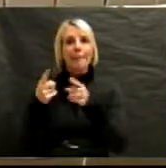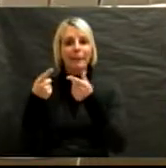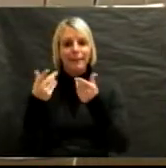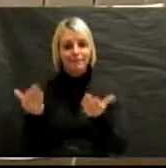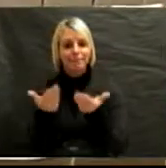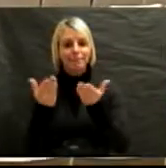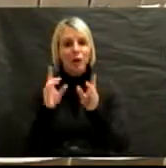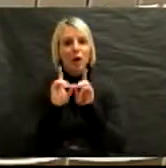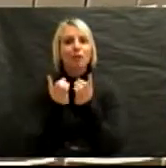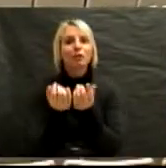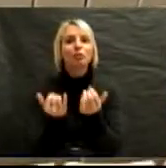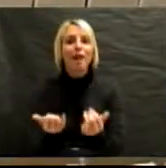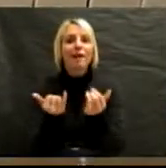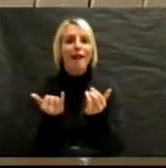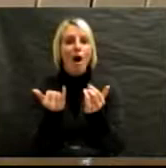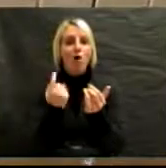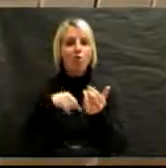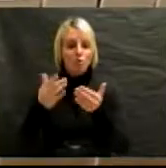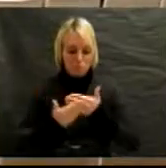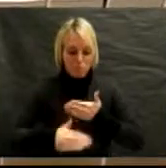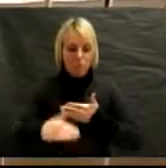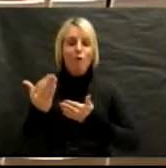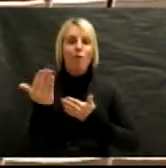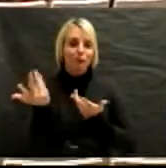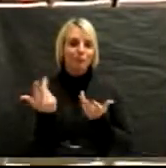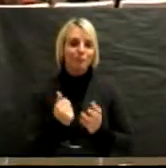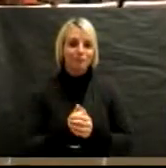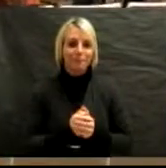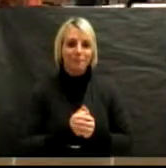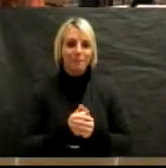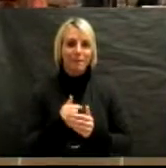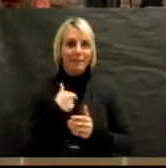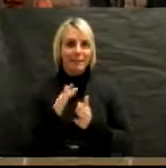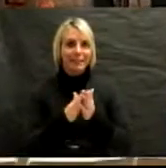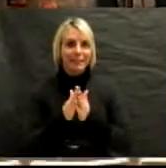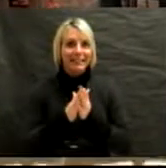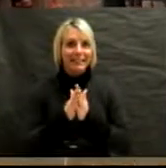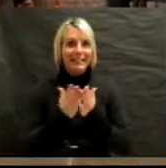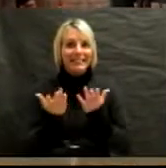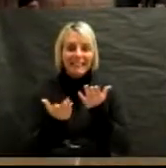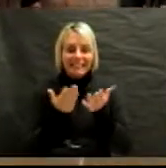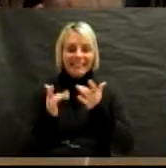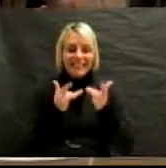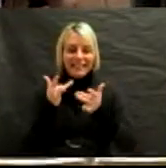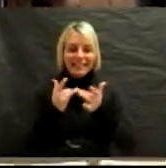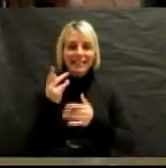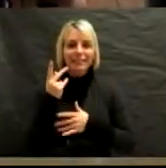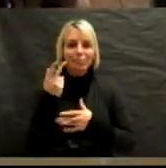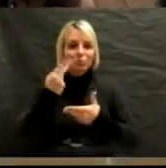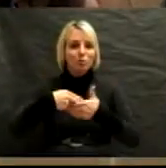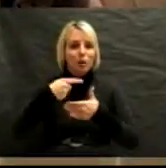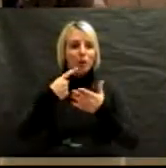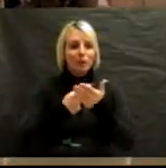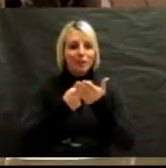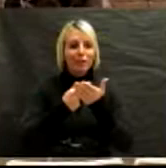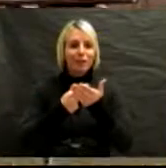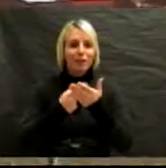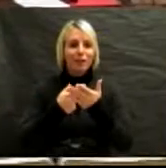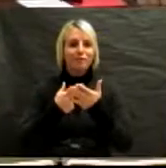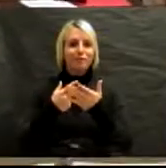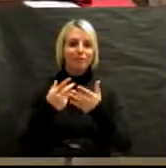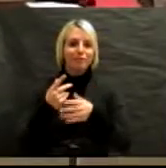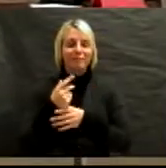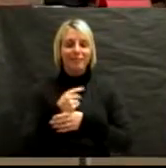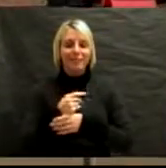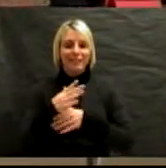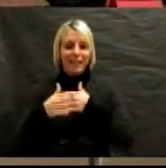and I look forward to joining you in those discussions during this following year. Next up are committee